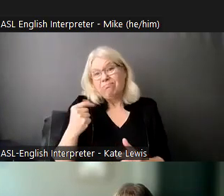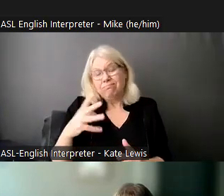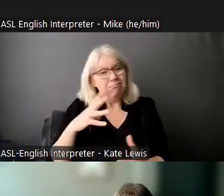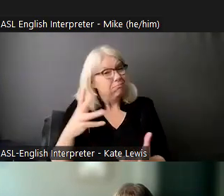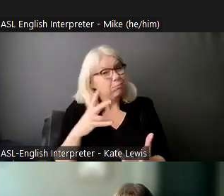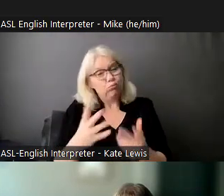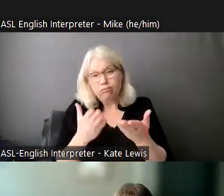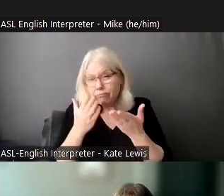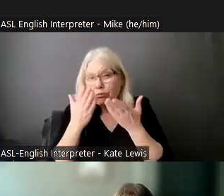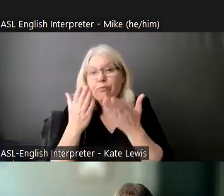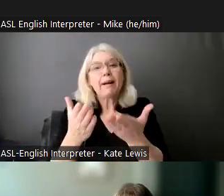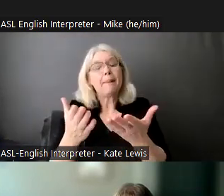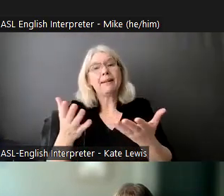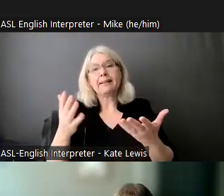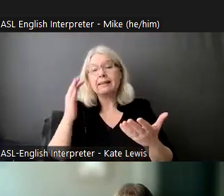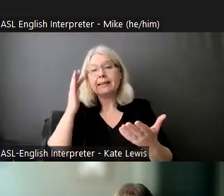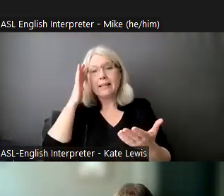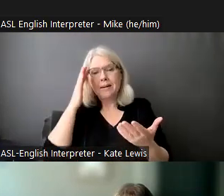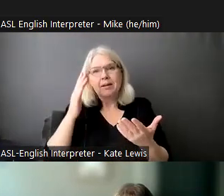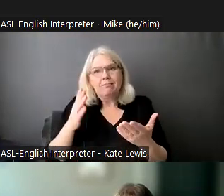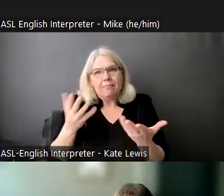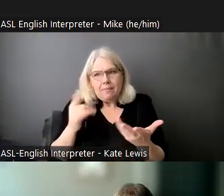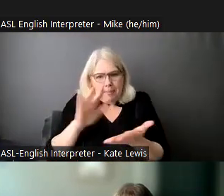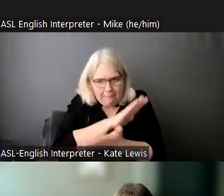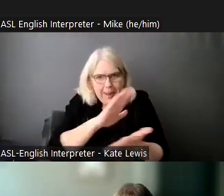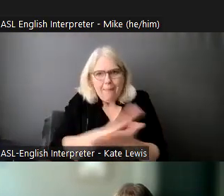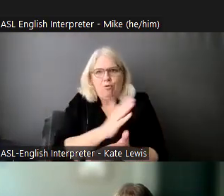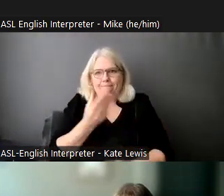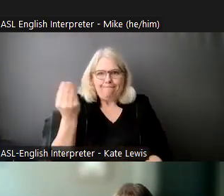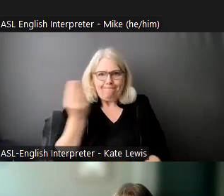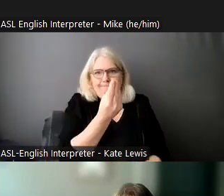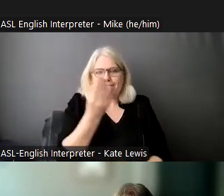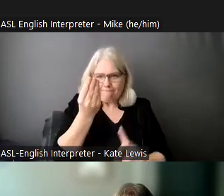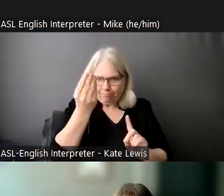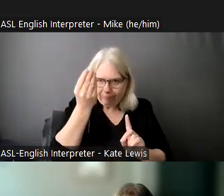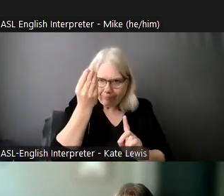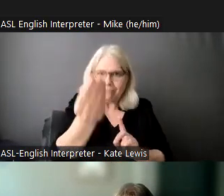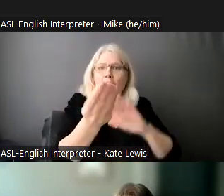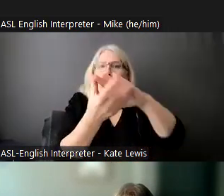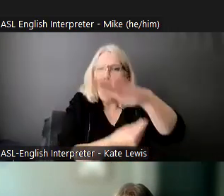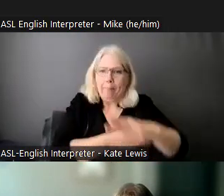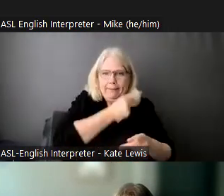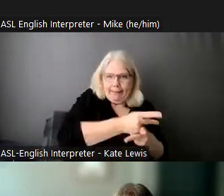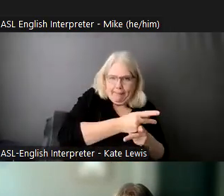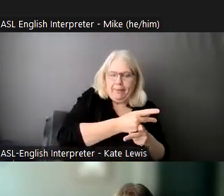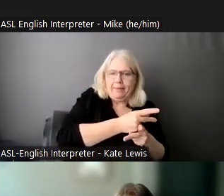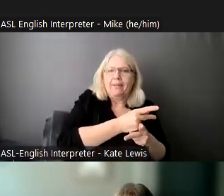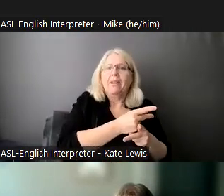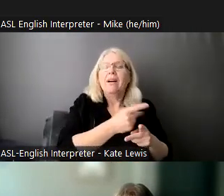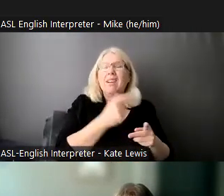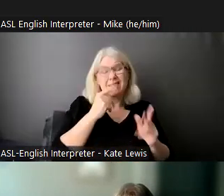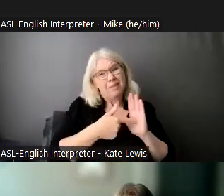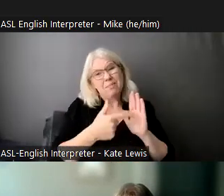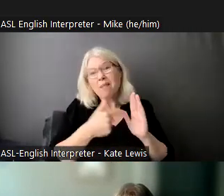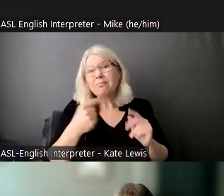hear, I don't have the power of attorney, right? They have the only copy of it. We can still revoke that, but it's always a good idea to keep